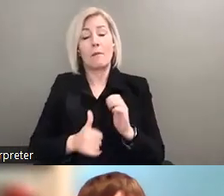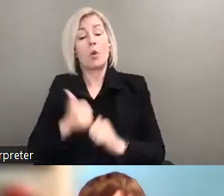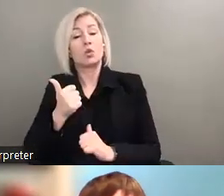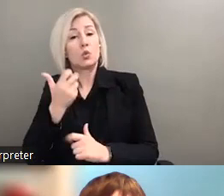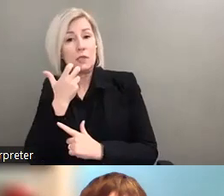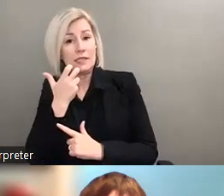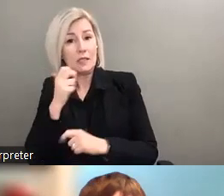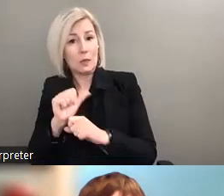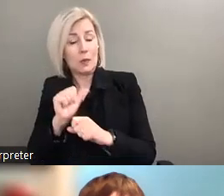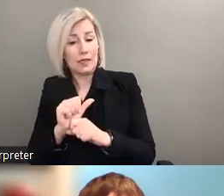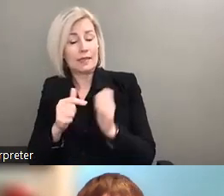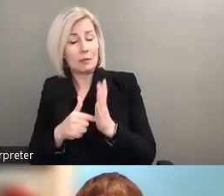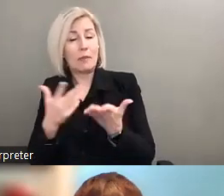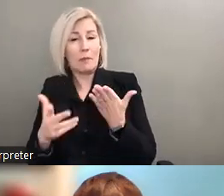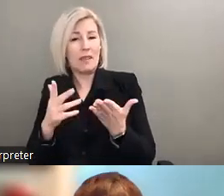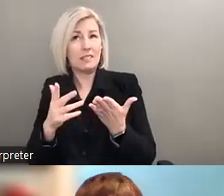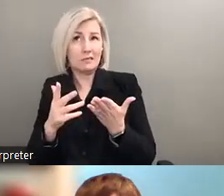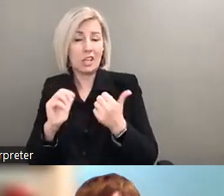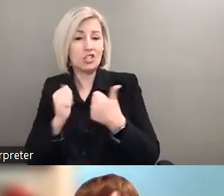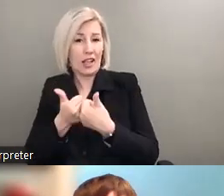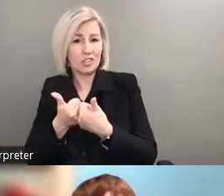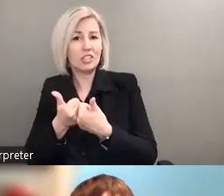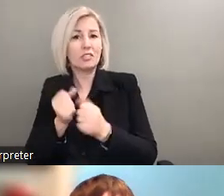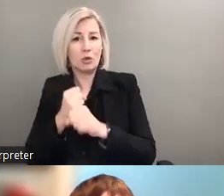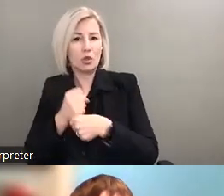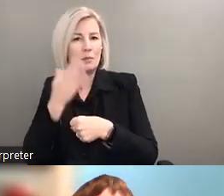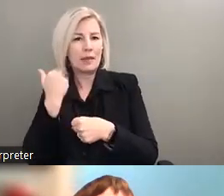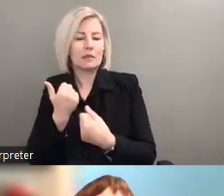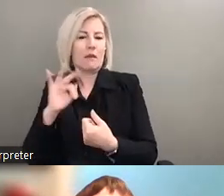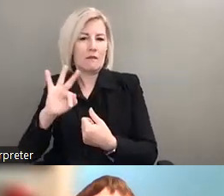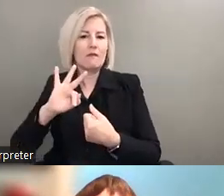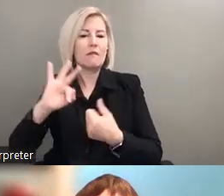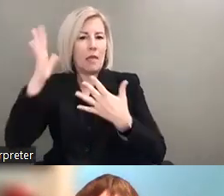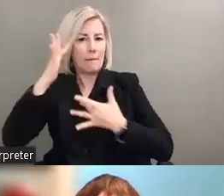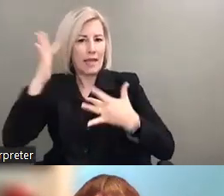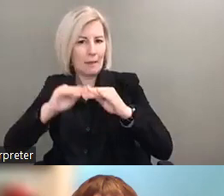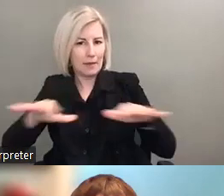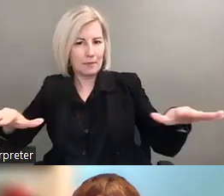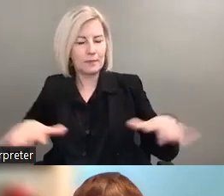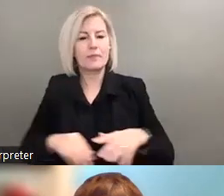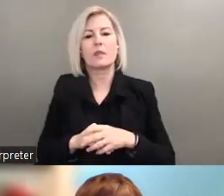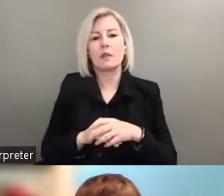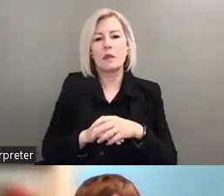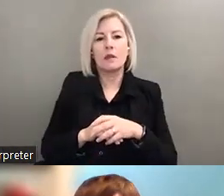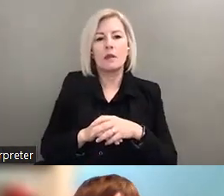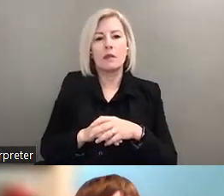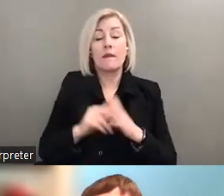still be challenging to produce due to the pandemic. Video